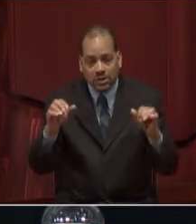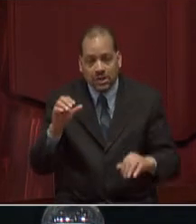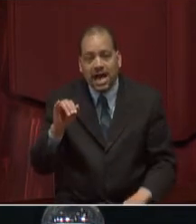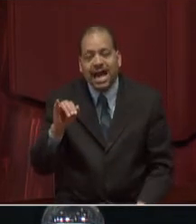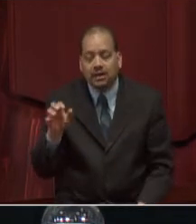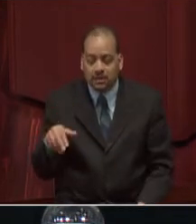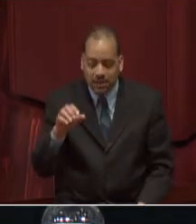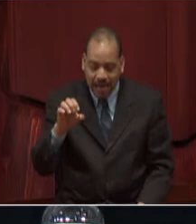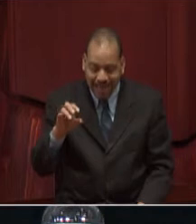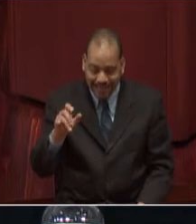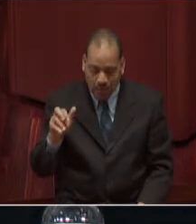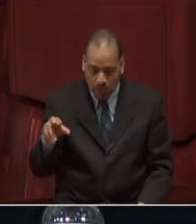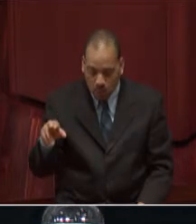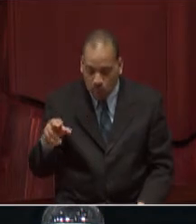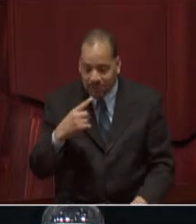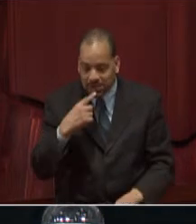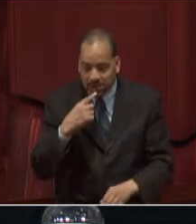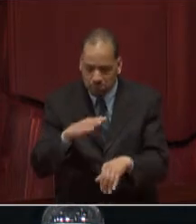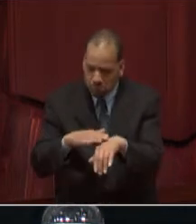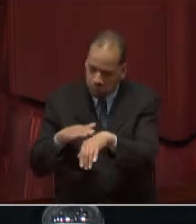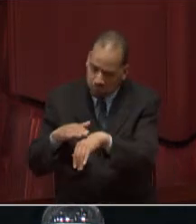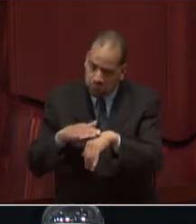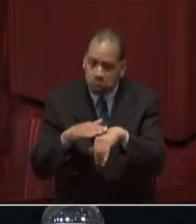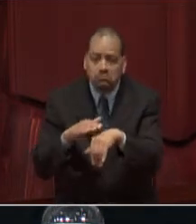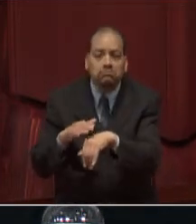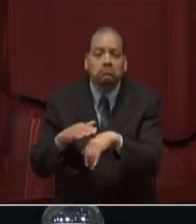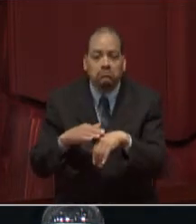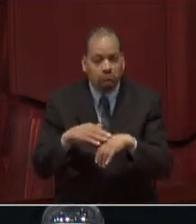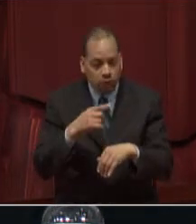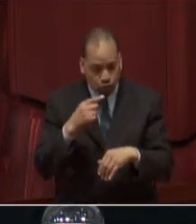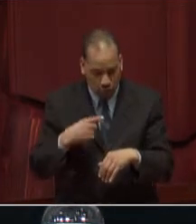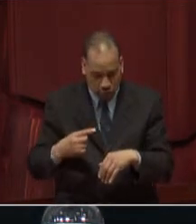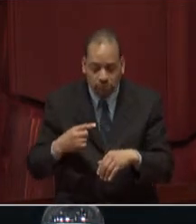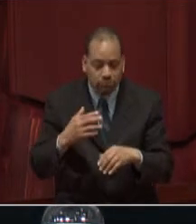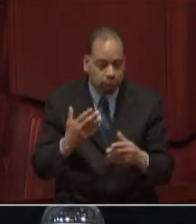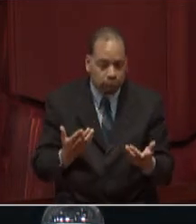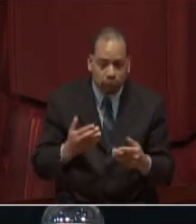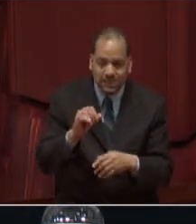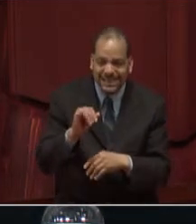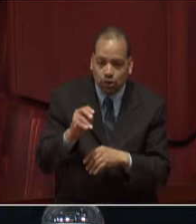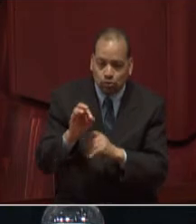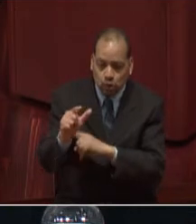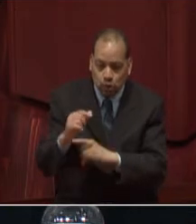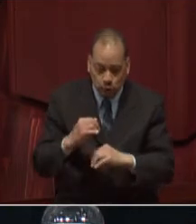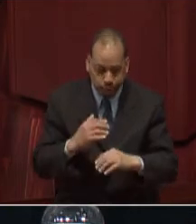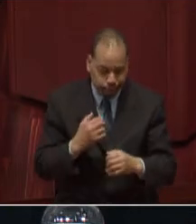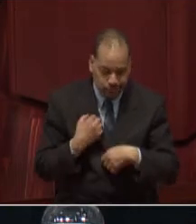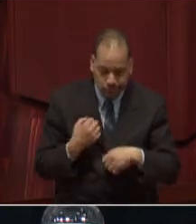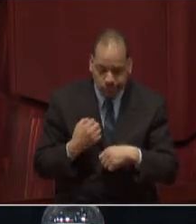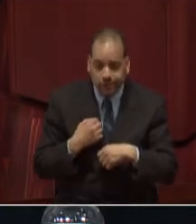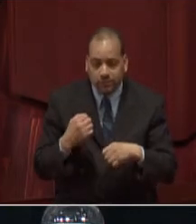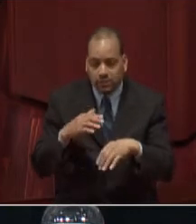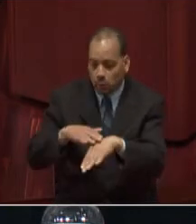complex. Bryce then was a lobbyist, heaven forfend, for Procter